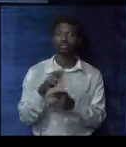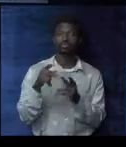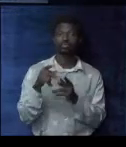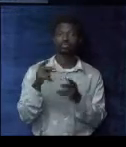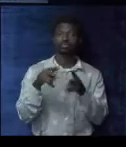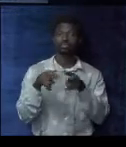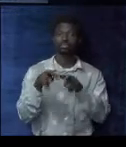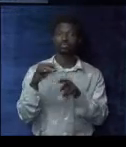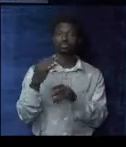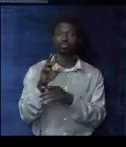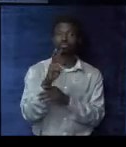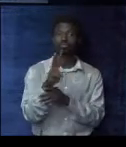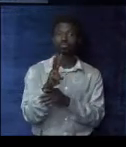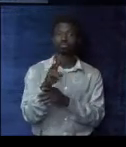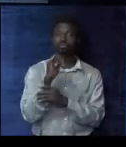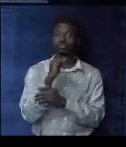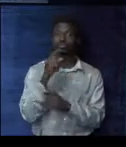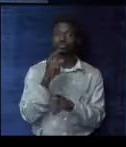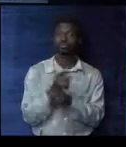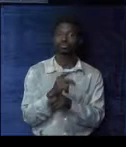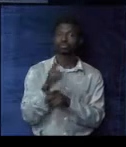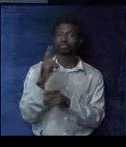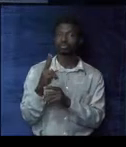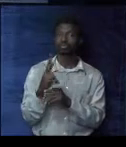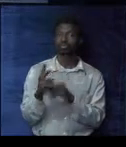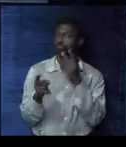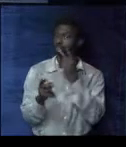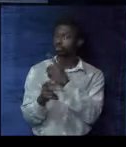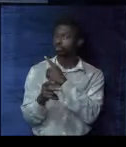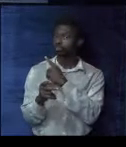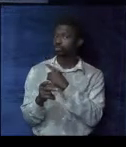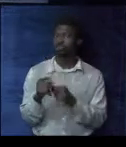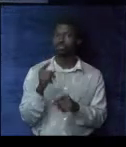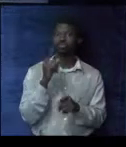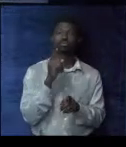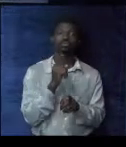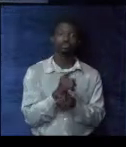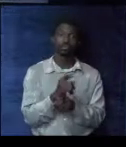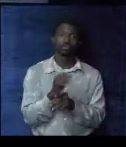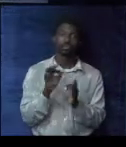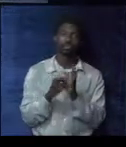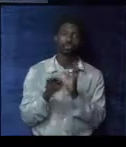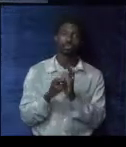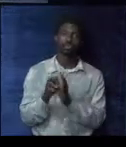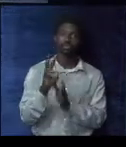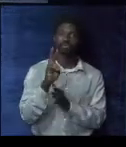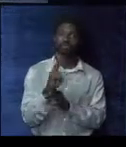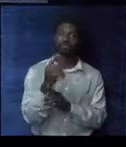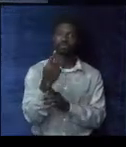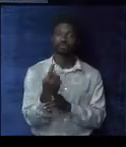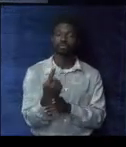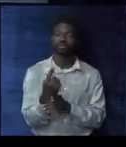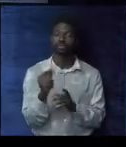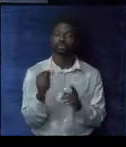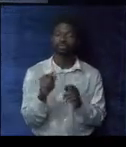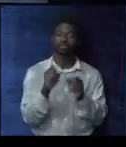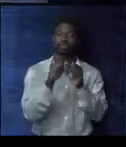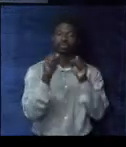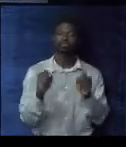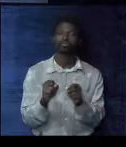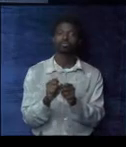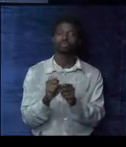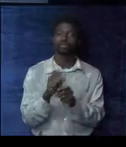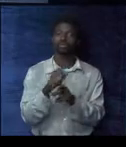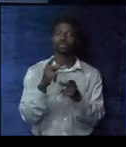And the place value of 2 is just 2, because 2 is counting, 2 single squares.